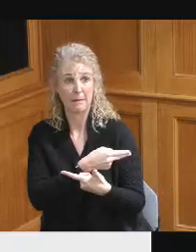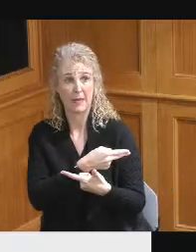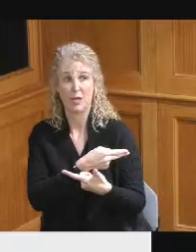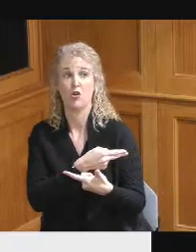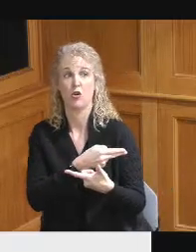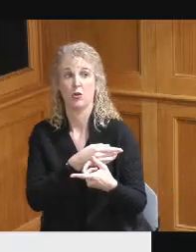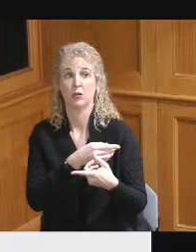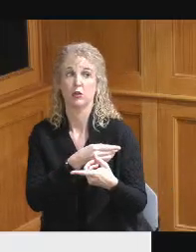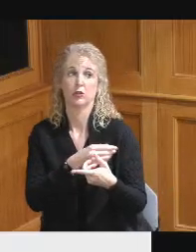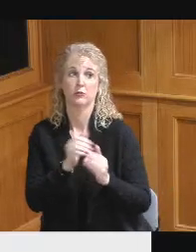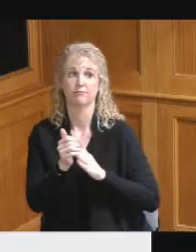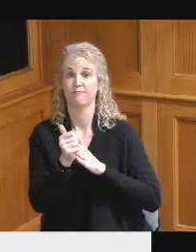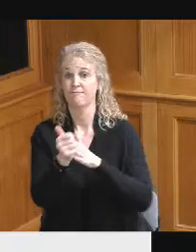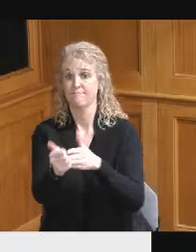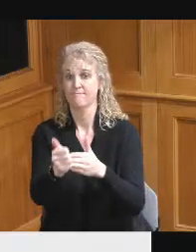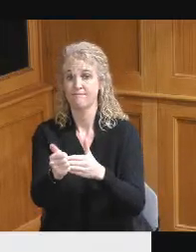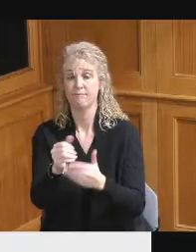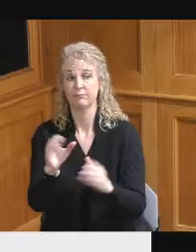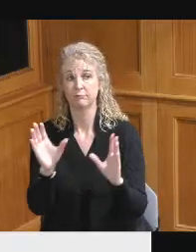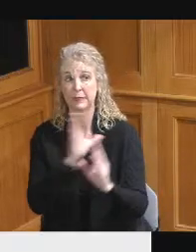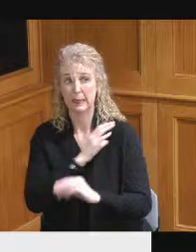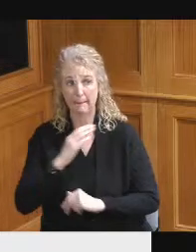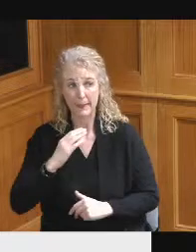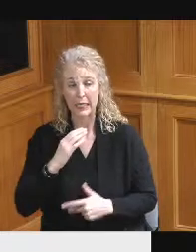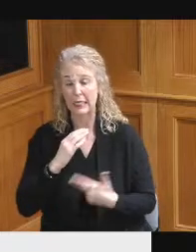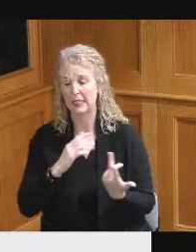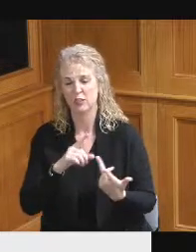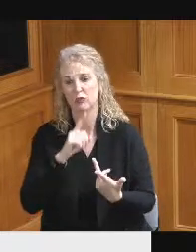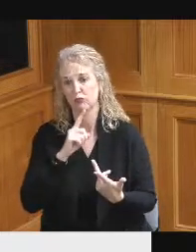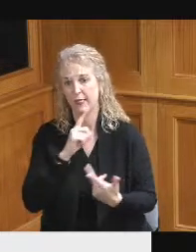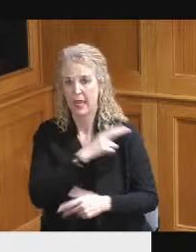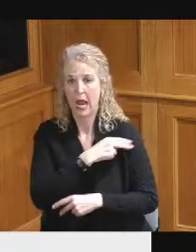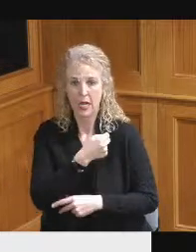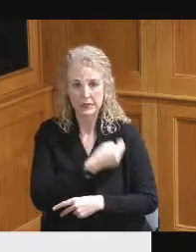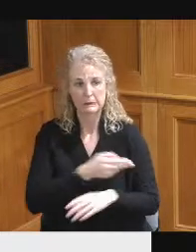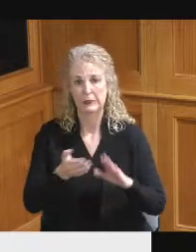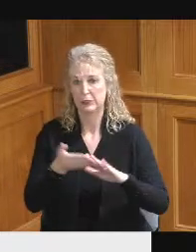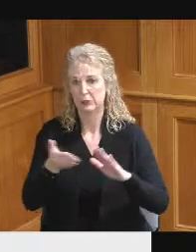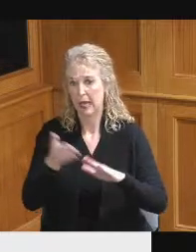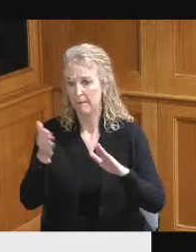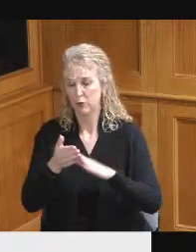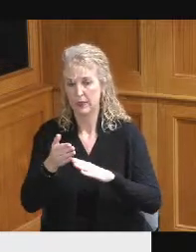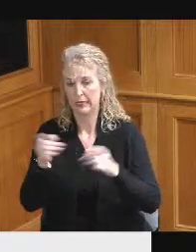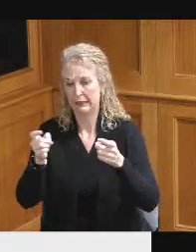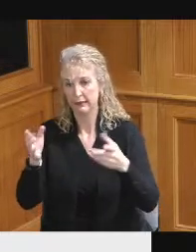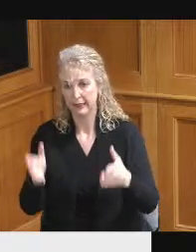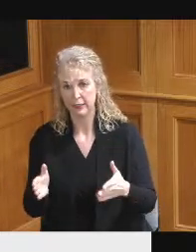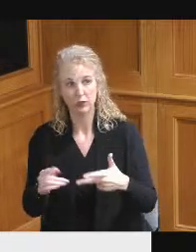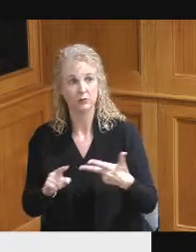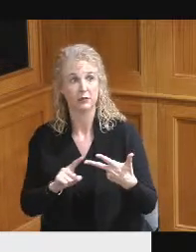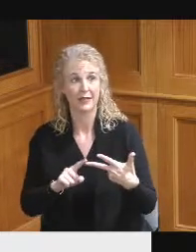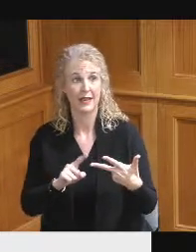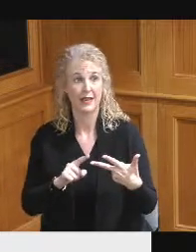which is comprised of chief operating, medical, and nursing officers within Southwest Ohio, and our